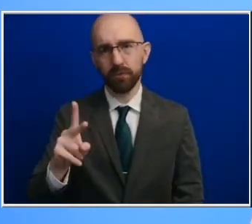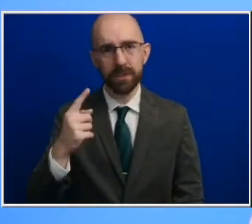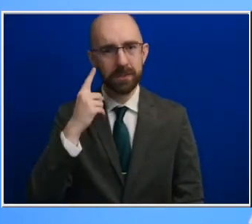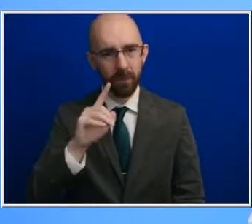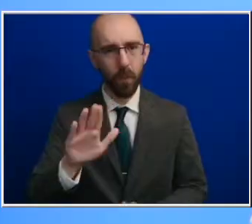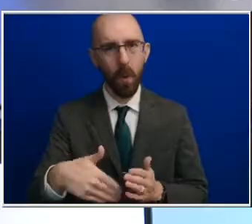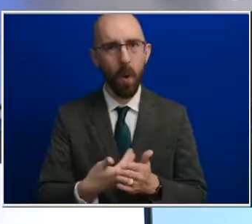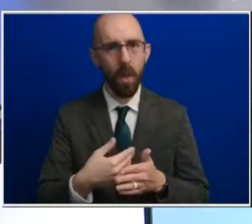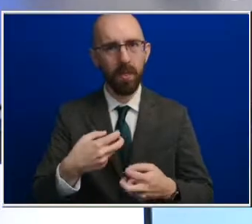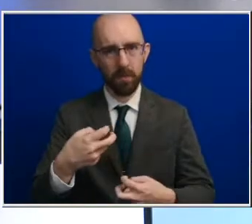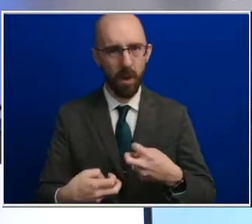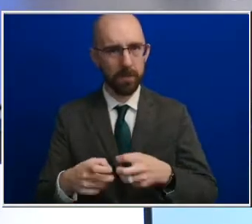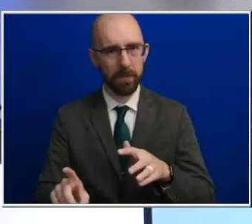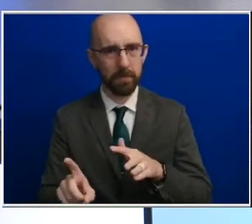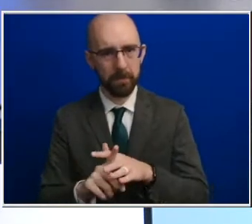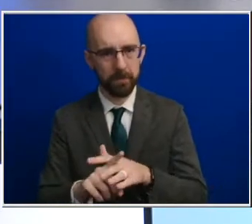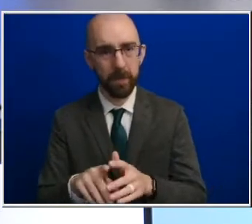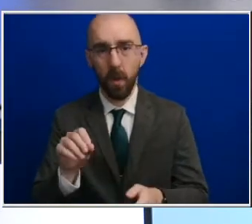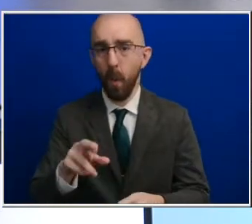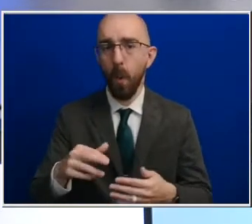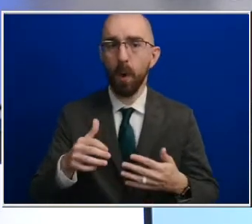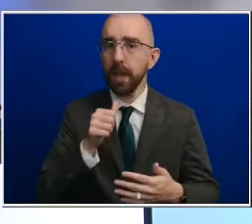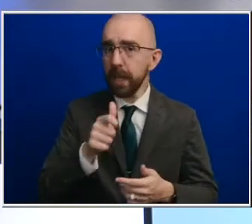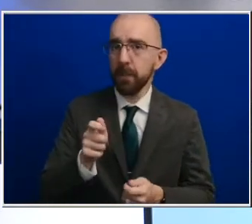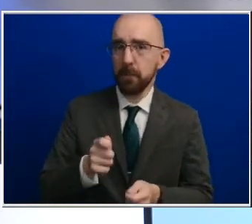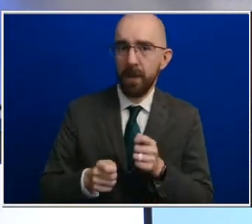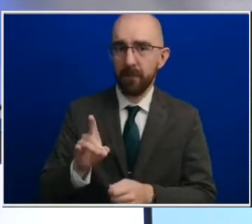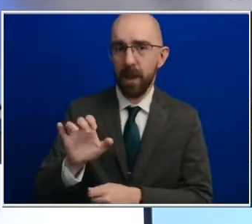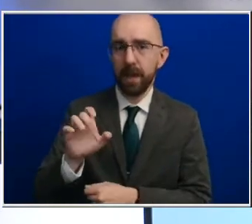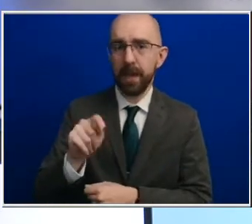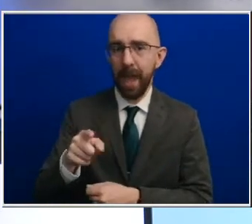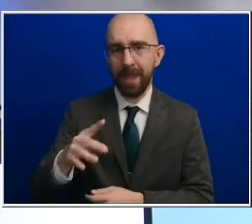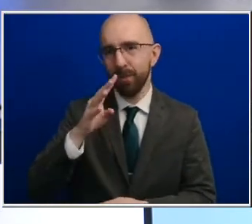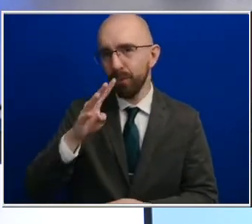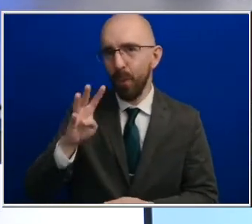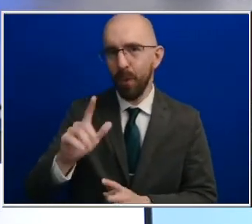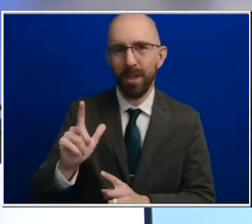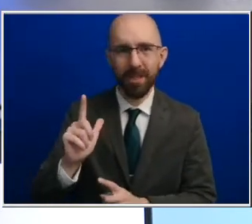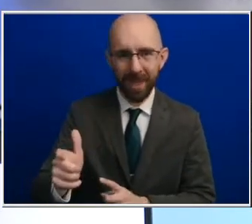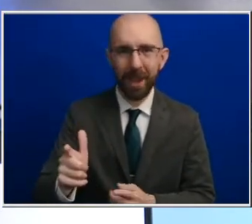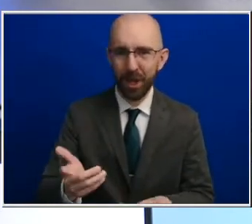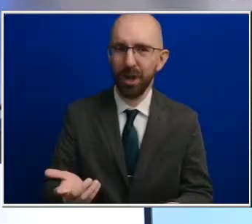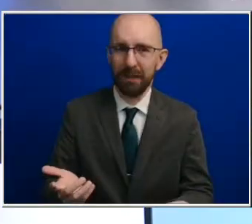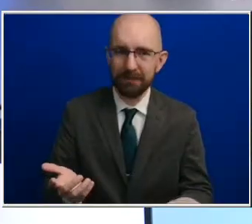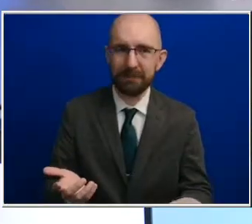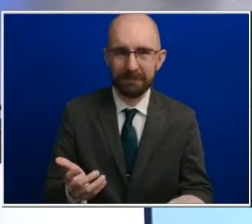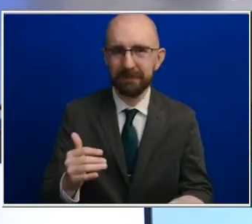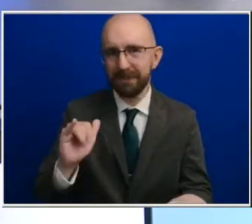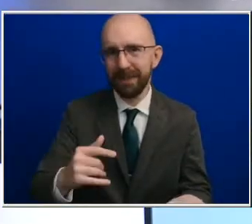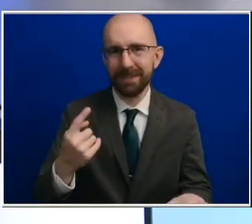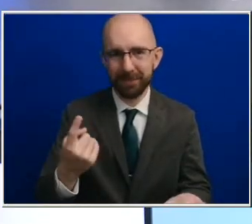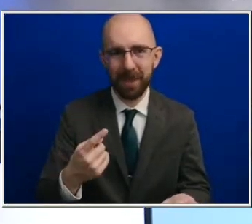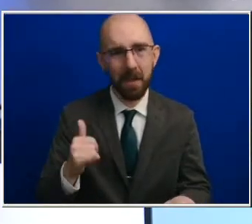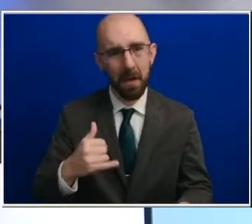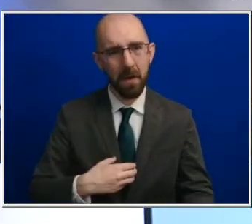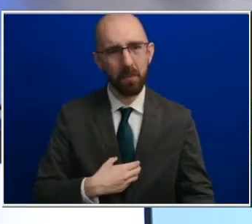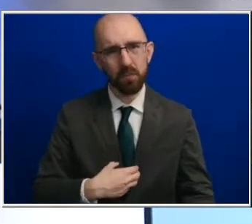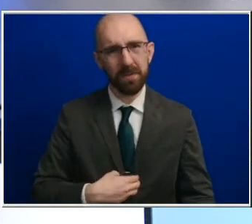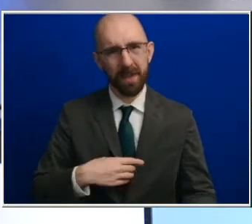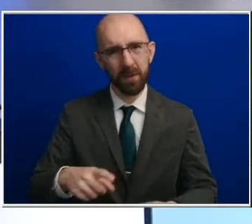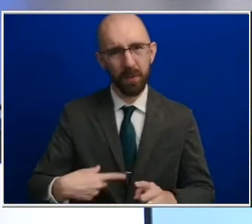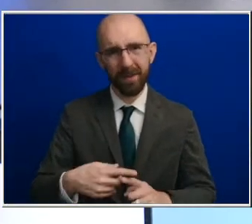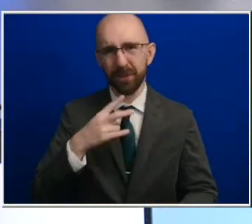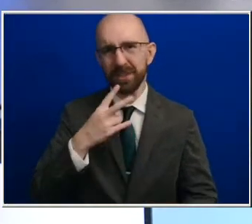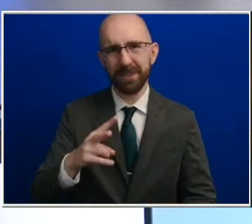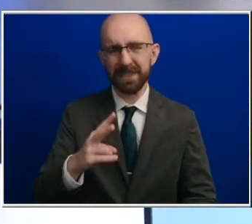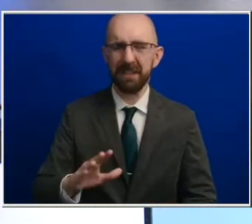Right. Or you didn't modify your diet and you just ignored it later. That goes back to haunt you. Oh, reflux when you're 17, you're fine. Oh, it's gluten.